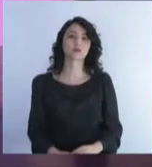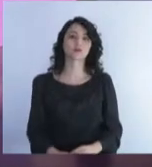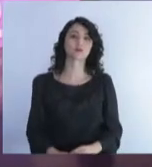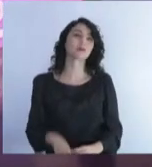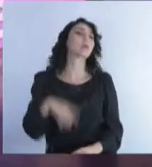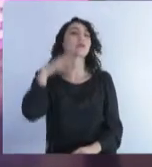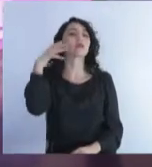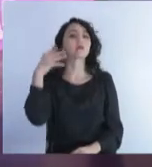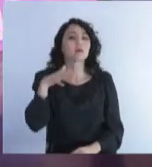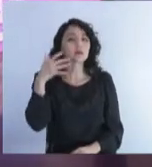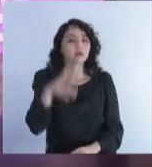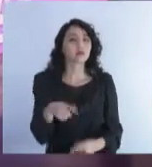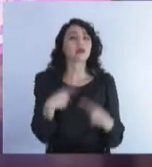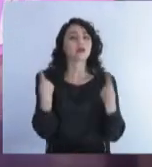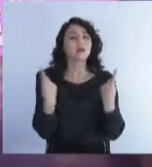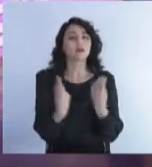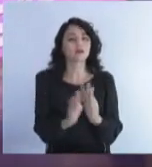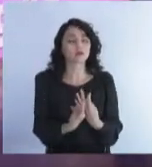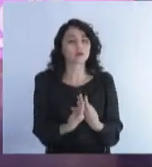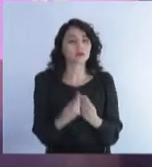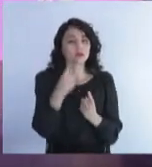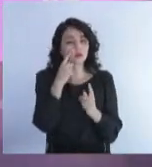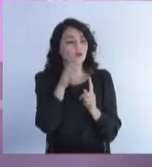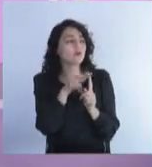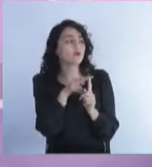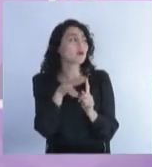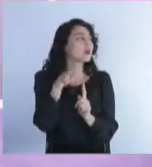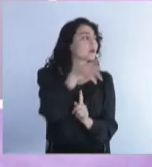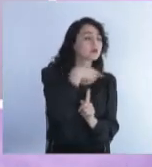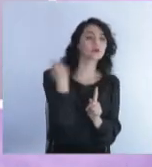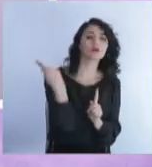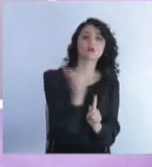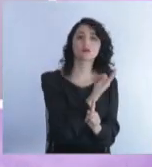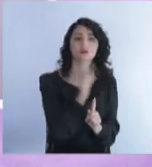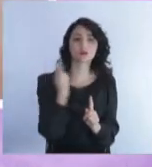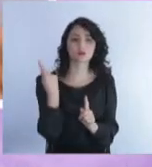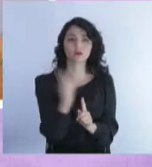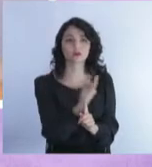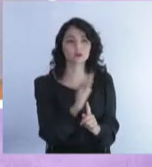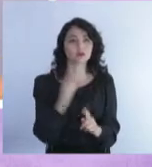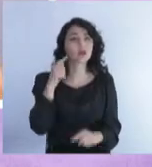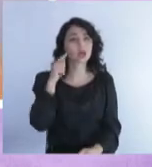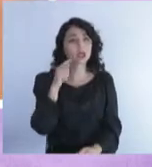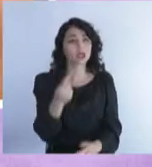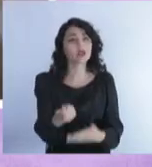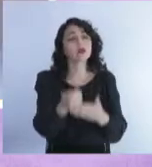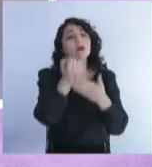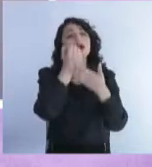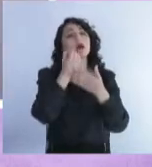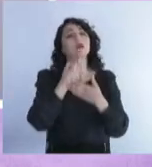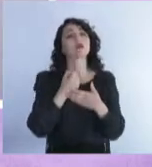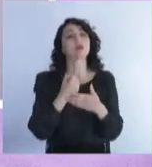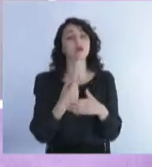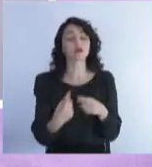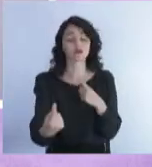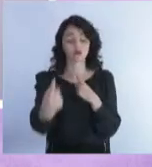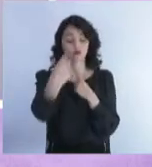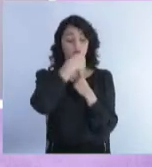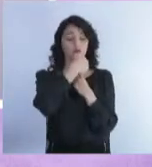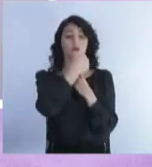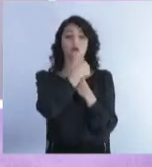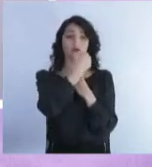in to the people around us. And that practice, which includes, by the